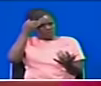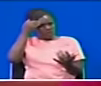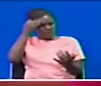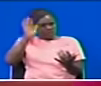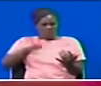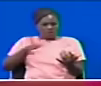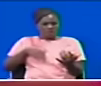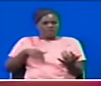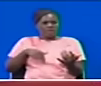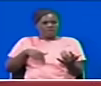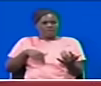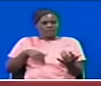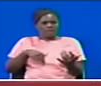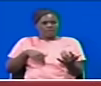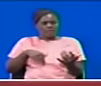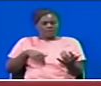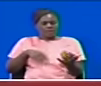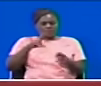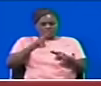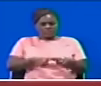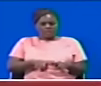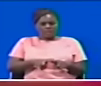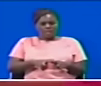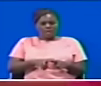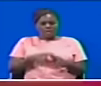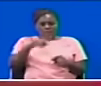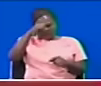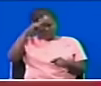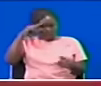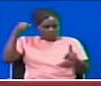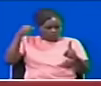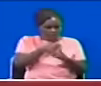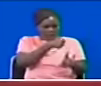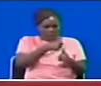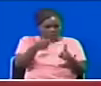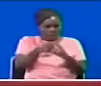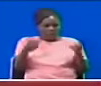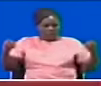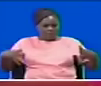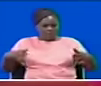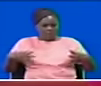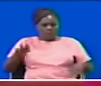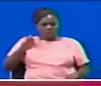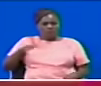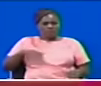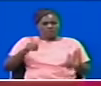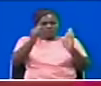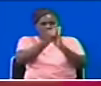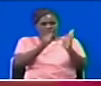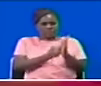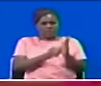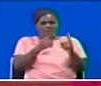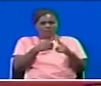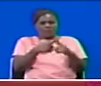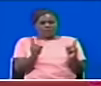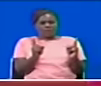seats was because of a very powerful women's movement that was very clear about women's issues. Mm. And women always work together. But I